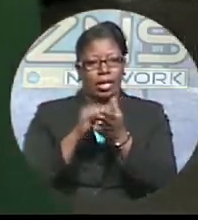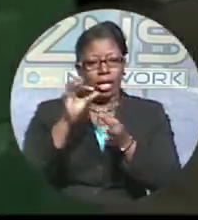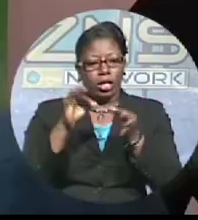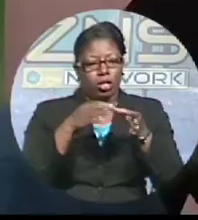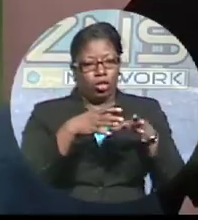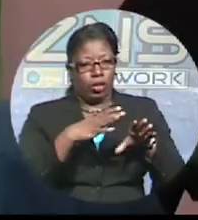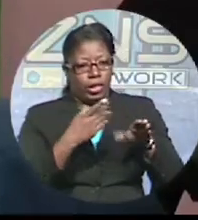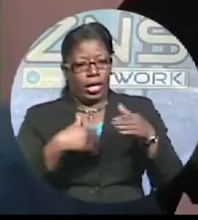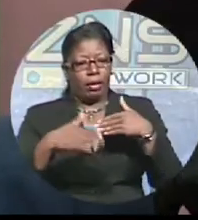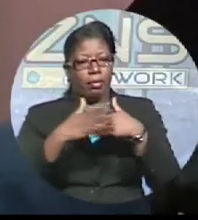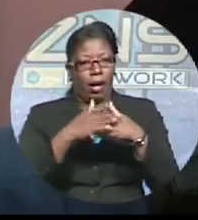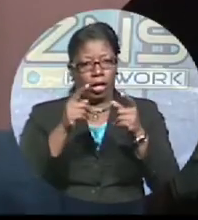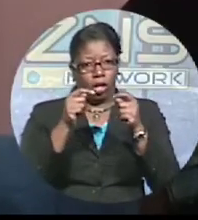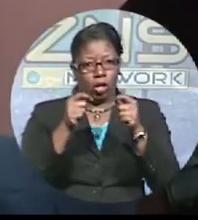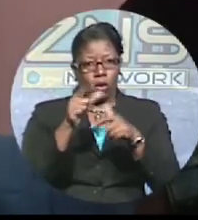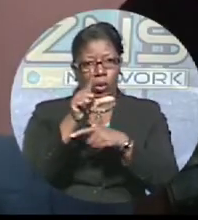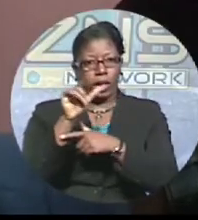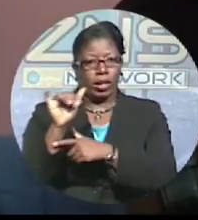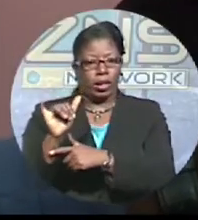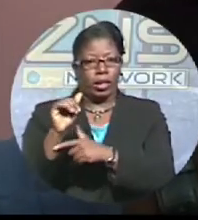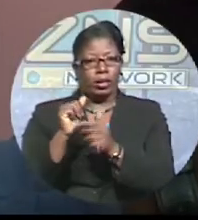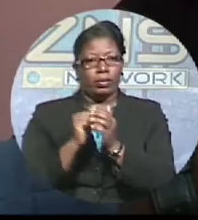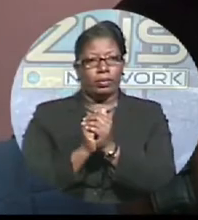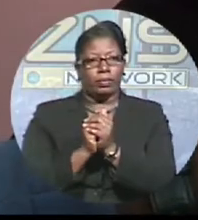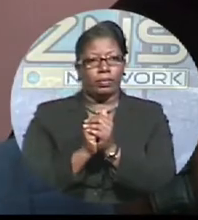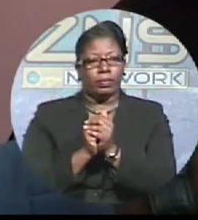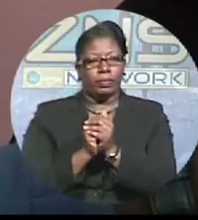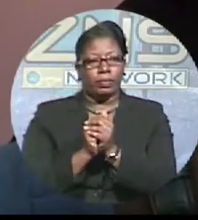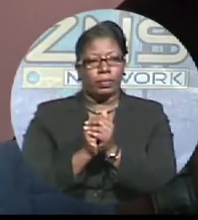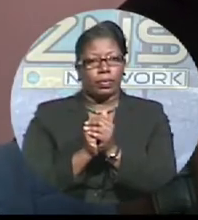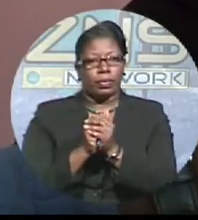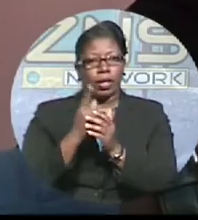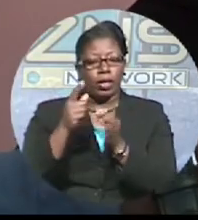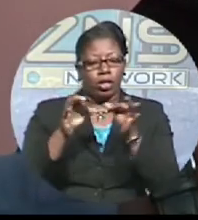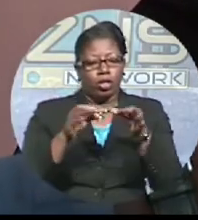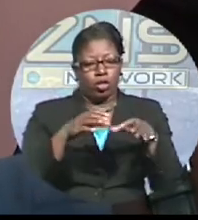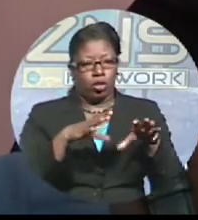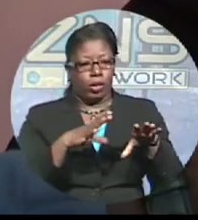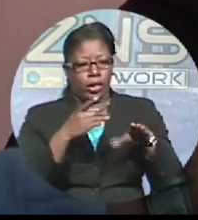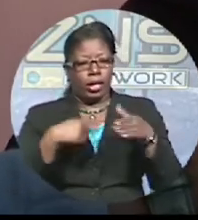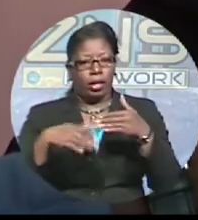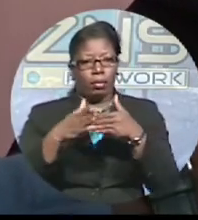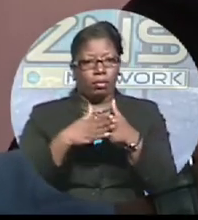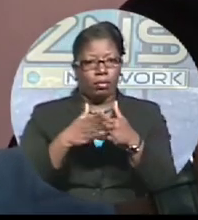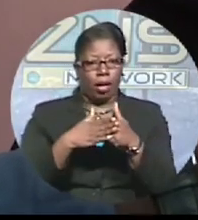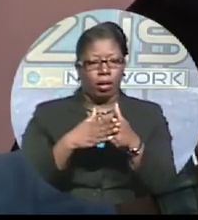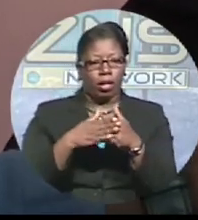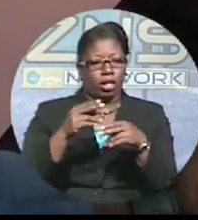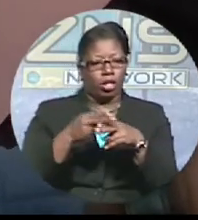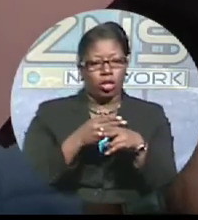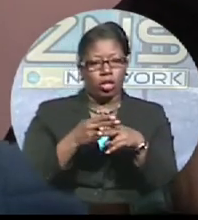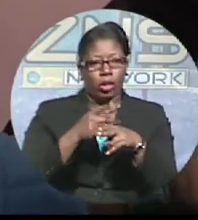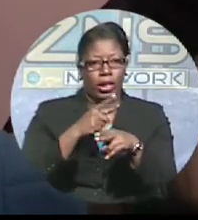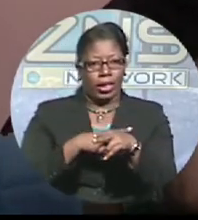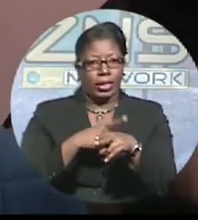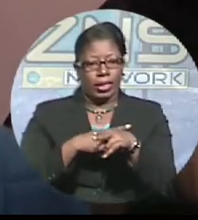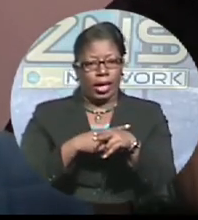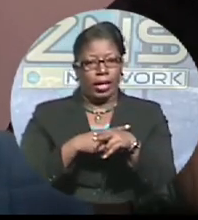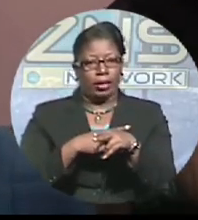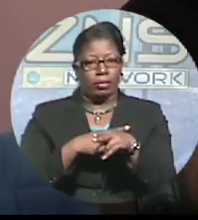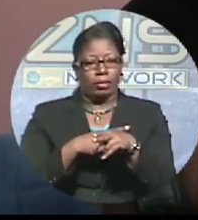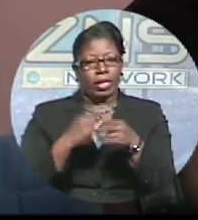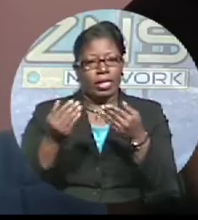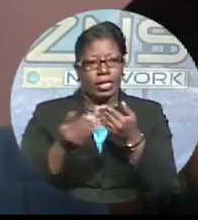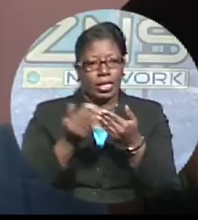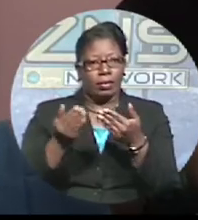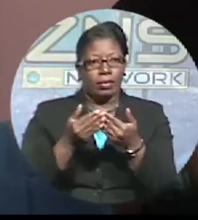so quickly. That went totally uncontroverted. The jury having returned its verdict in such a short time simply